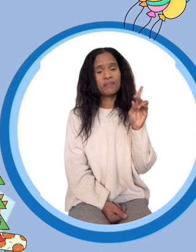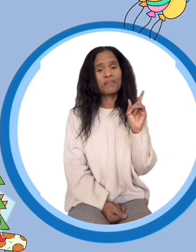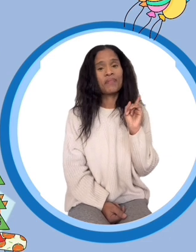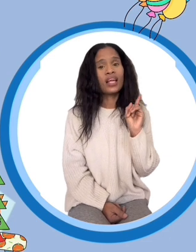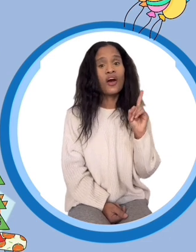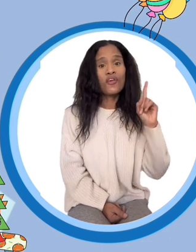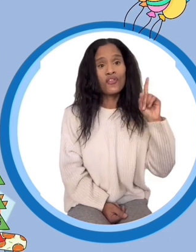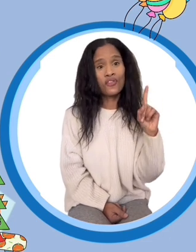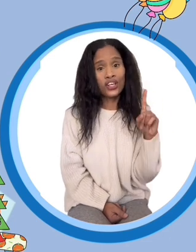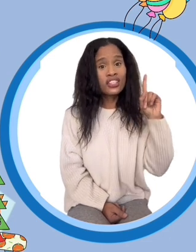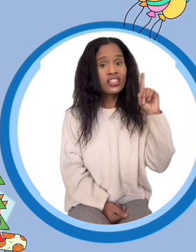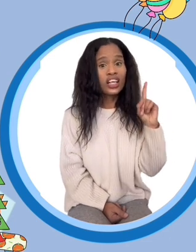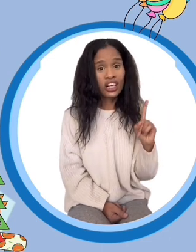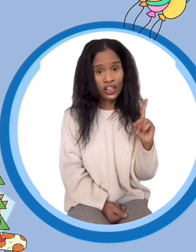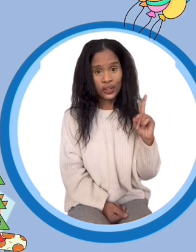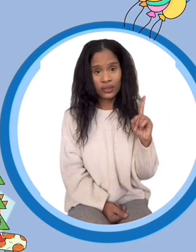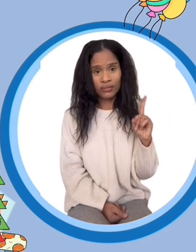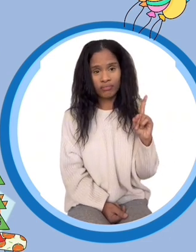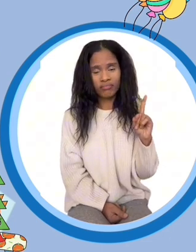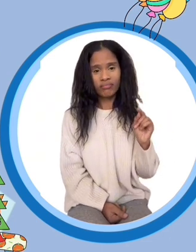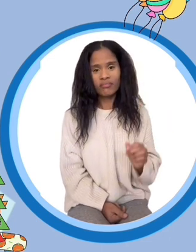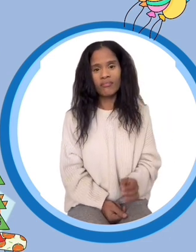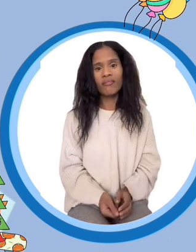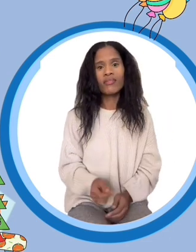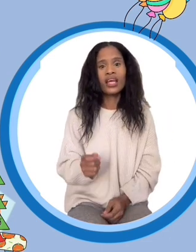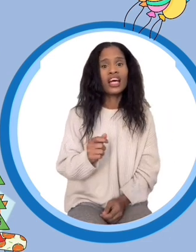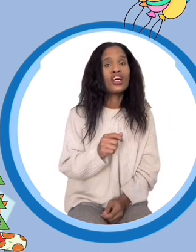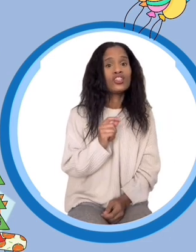clues. First,